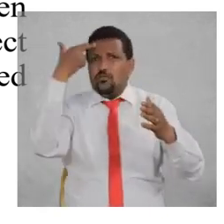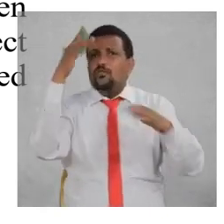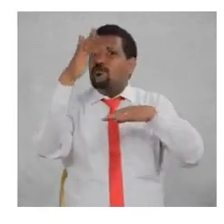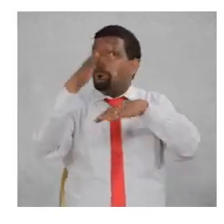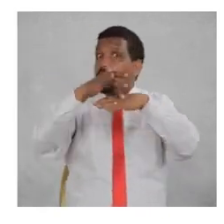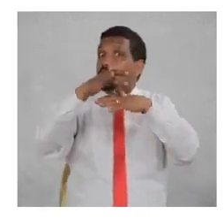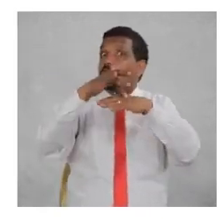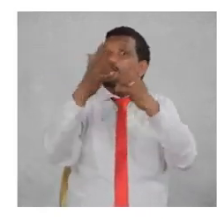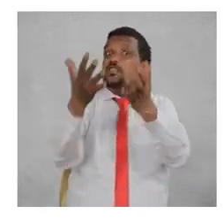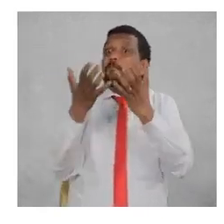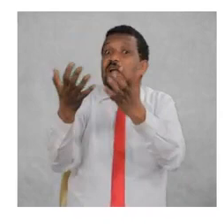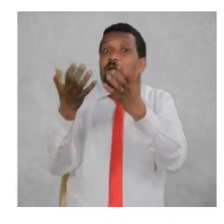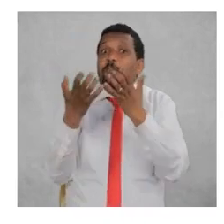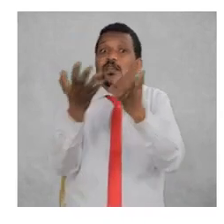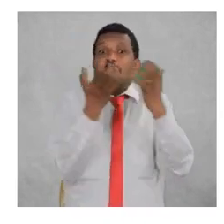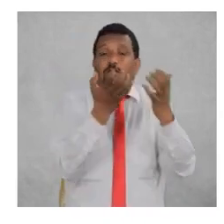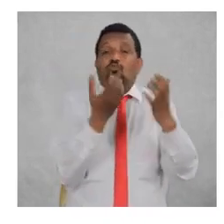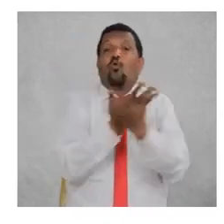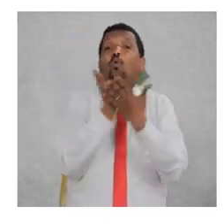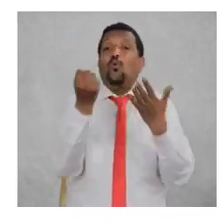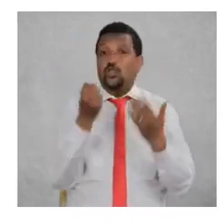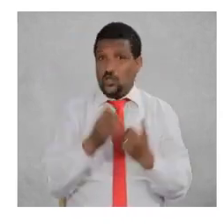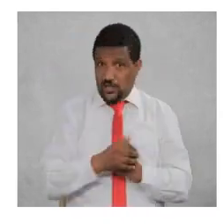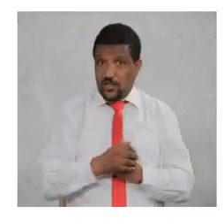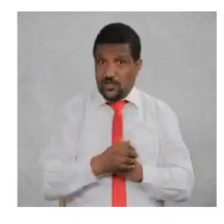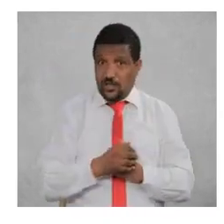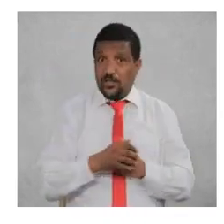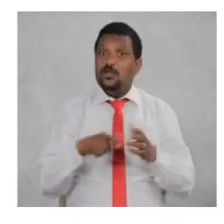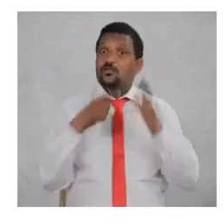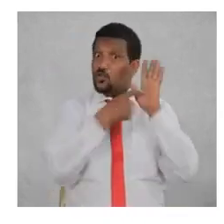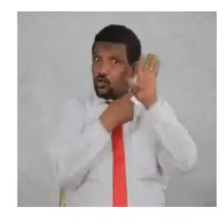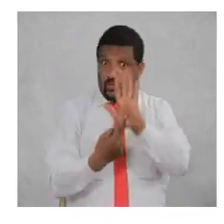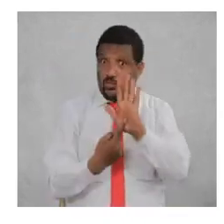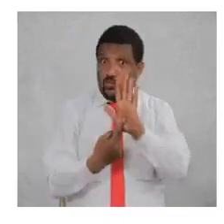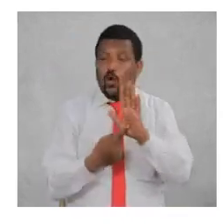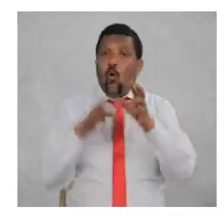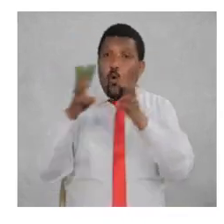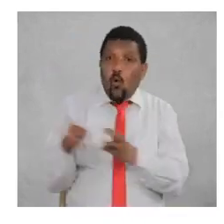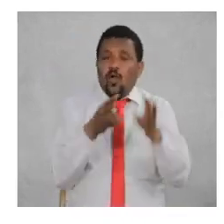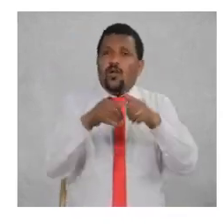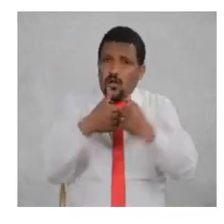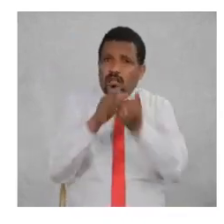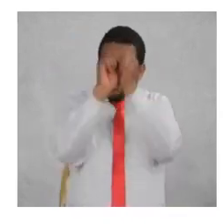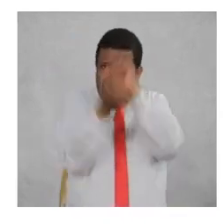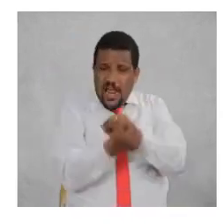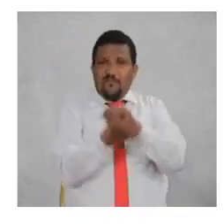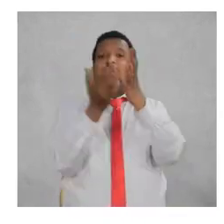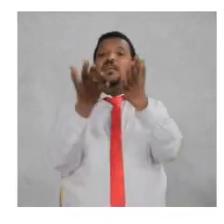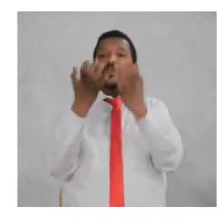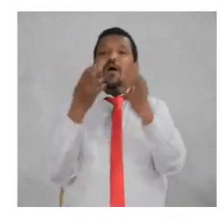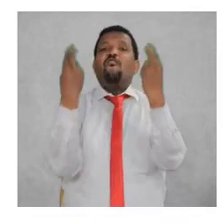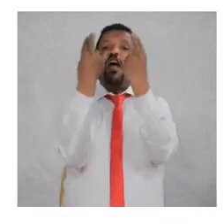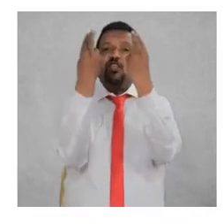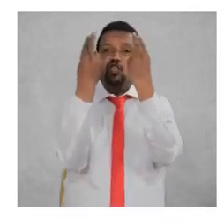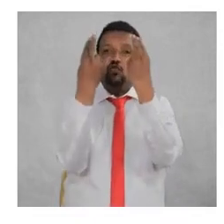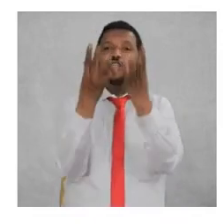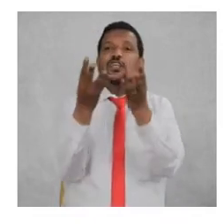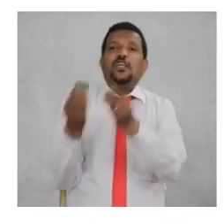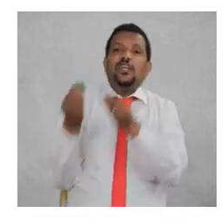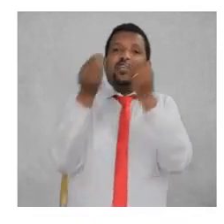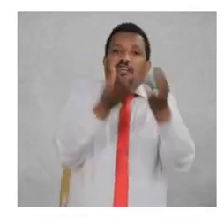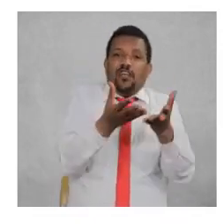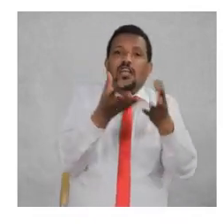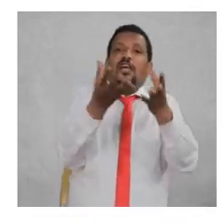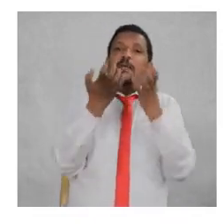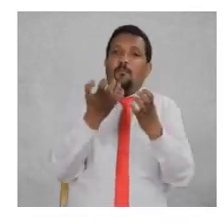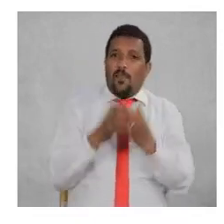affect demand for a commodity. Let me show you the way of deriving the demand function from the given